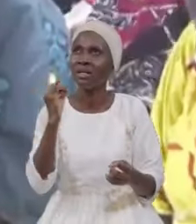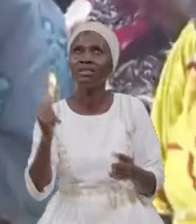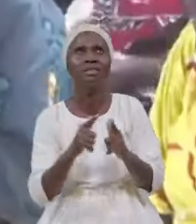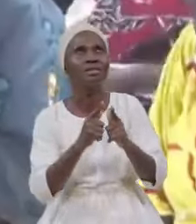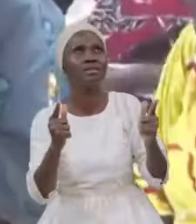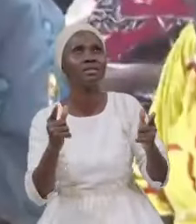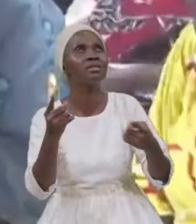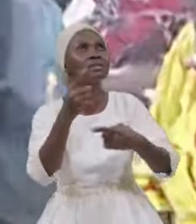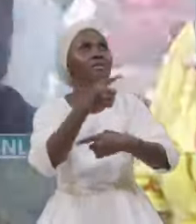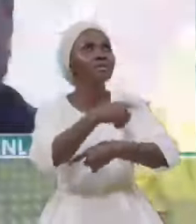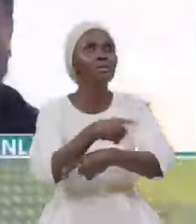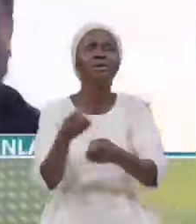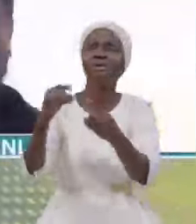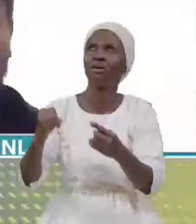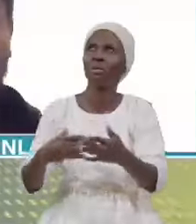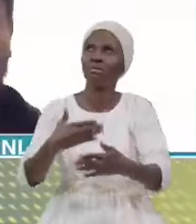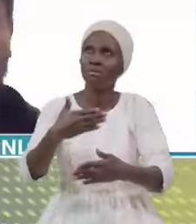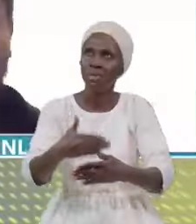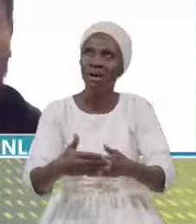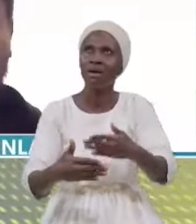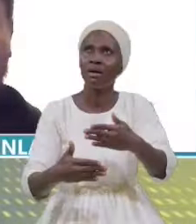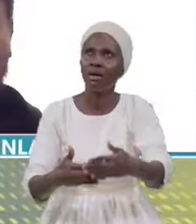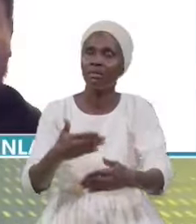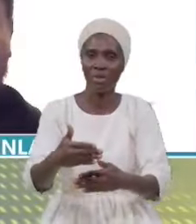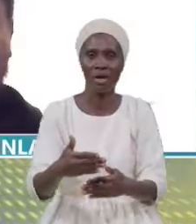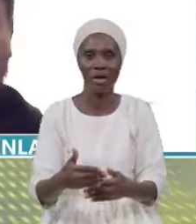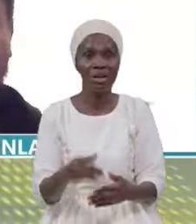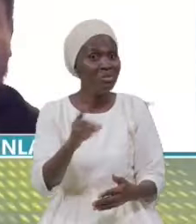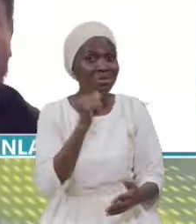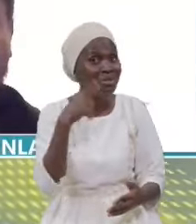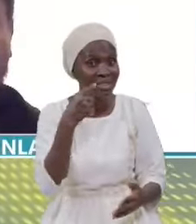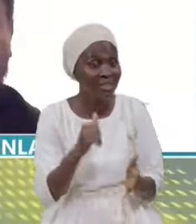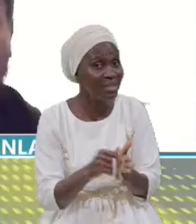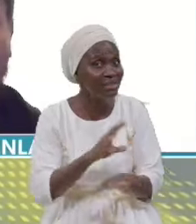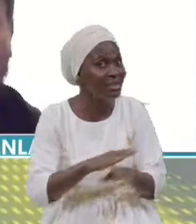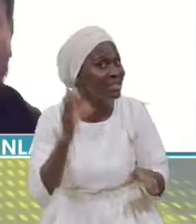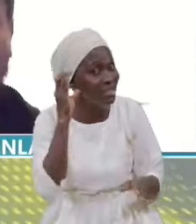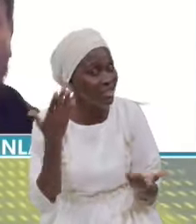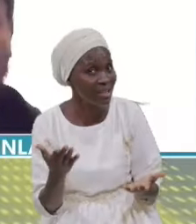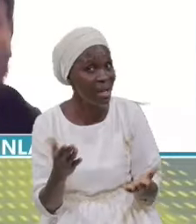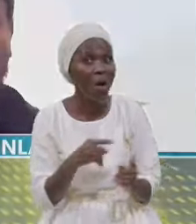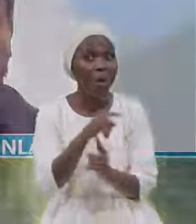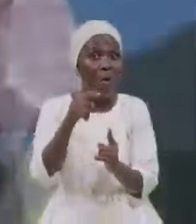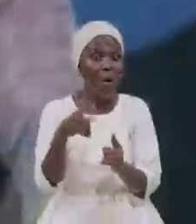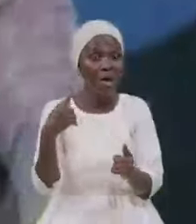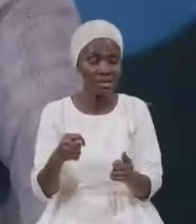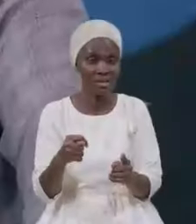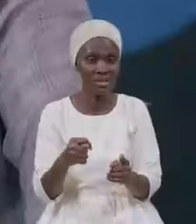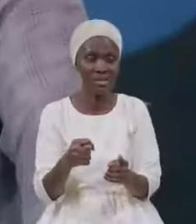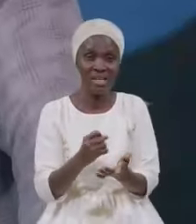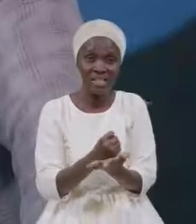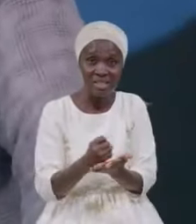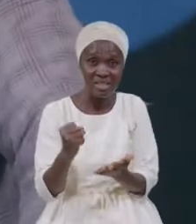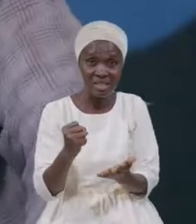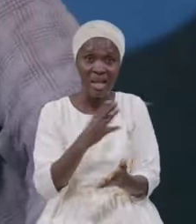will not say you did not hear. When the saints and the sinners shall be parted right